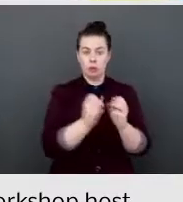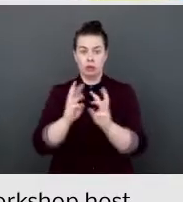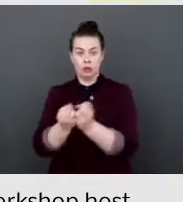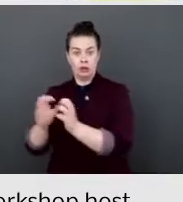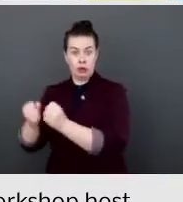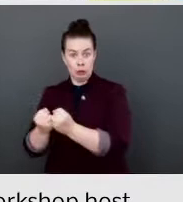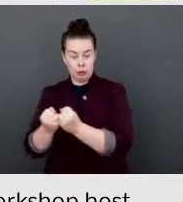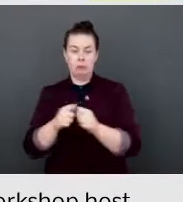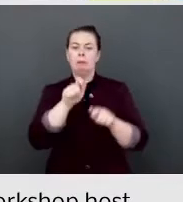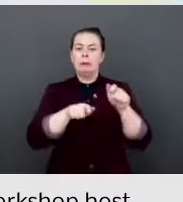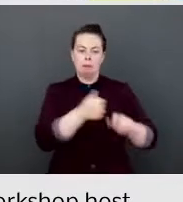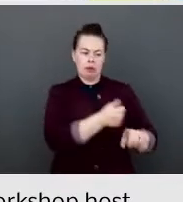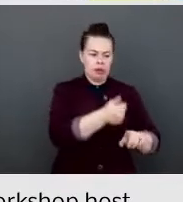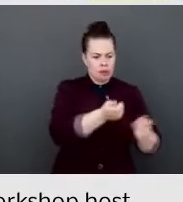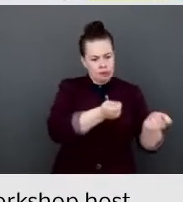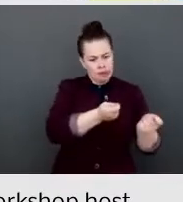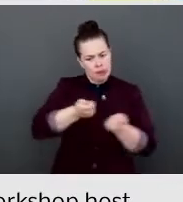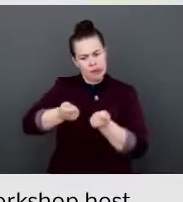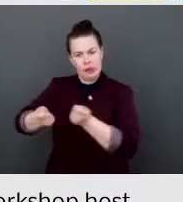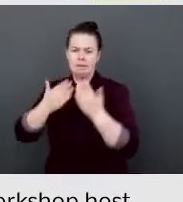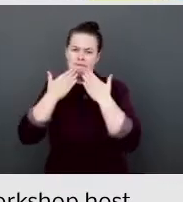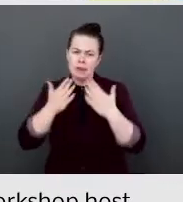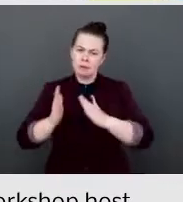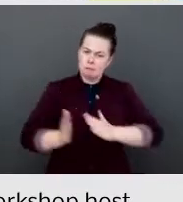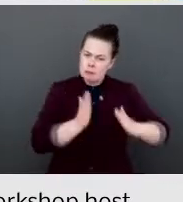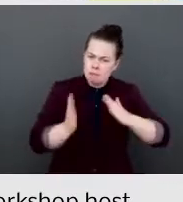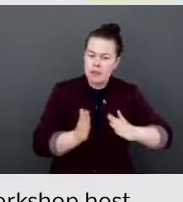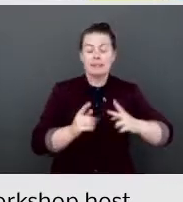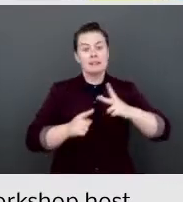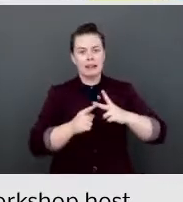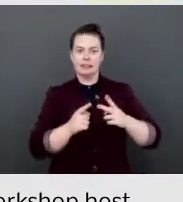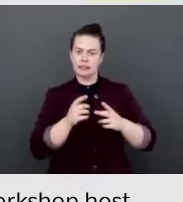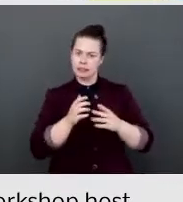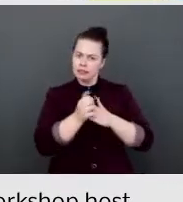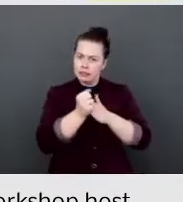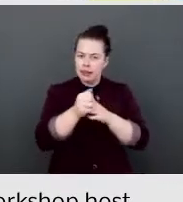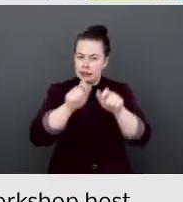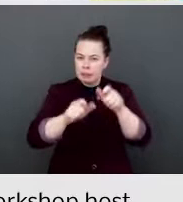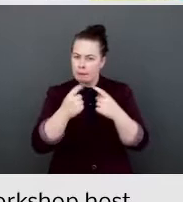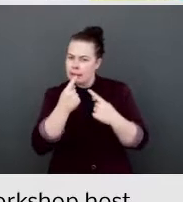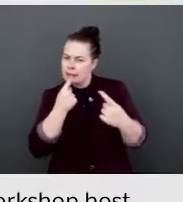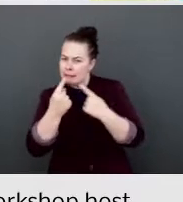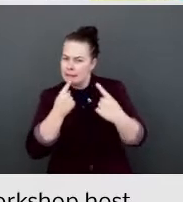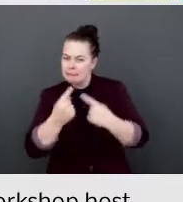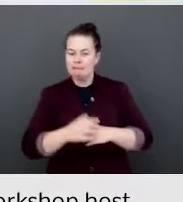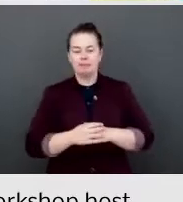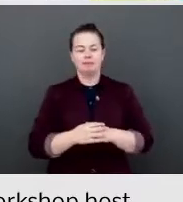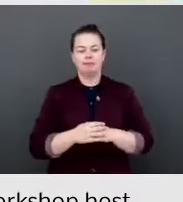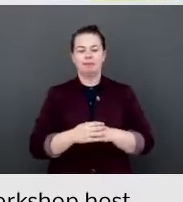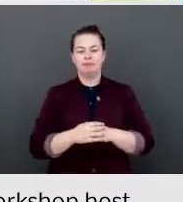of the interactive workshops for workshop preparation and later on for guiding the participants through the